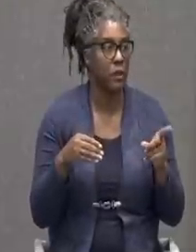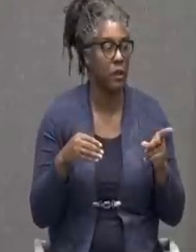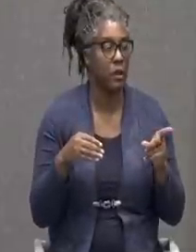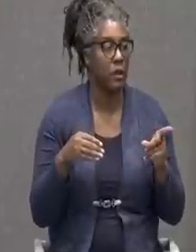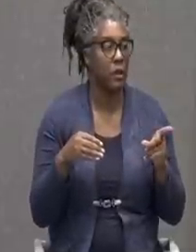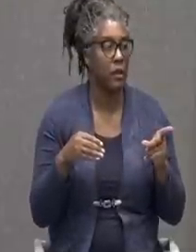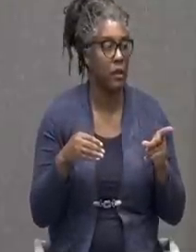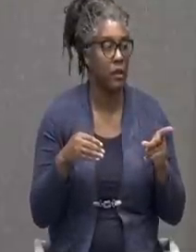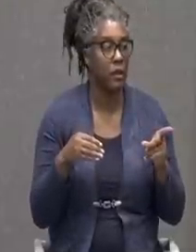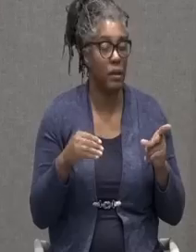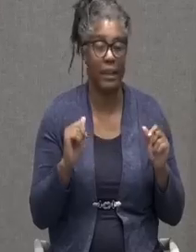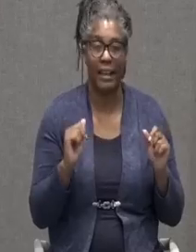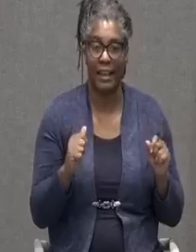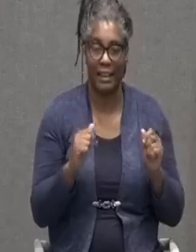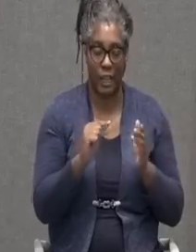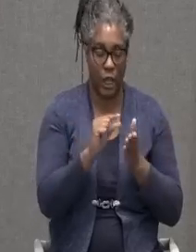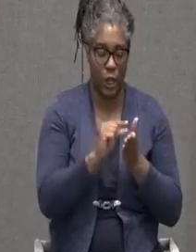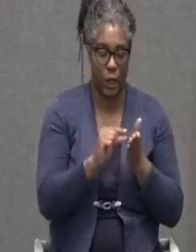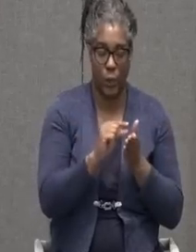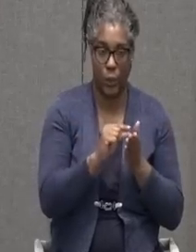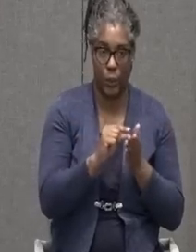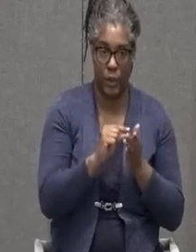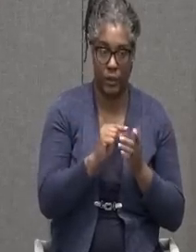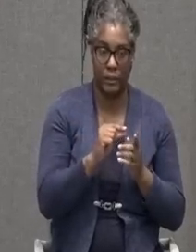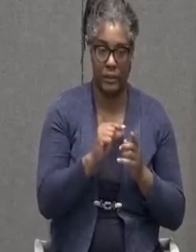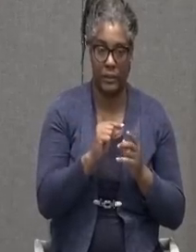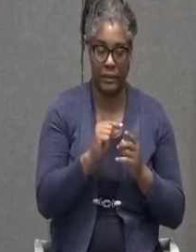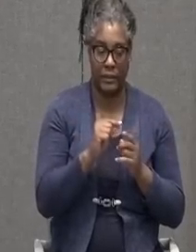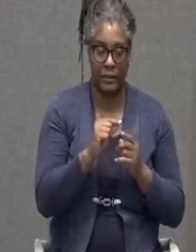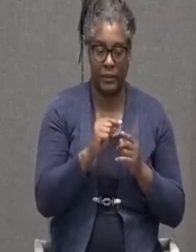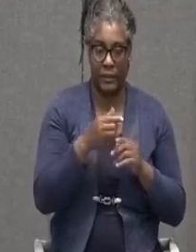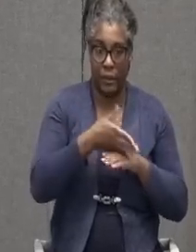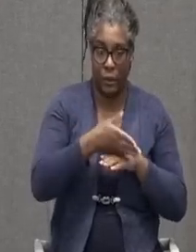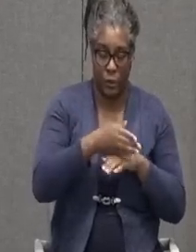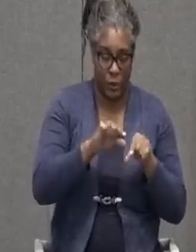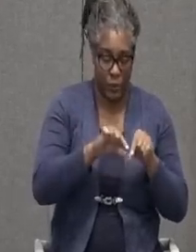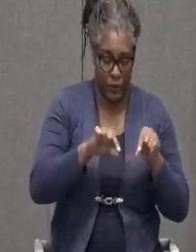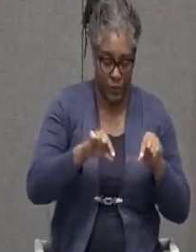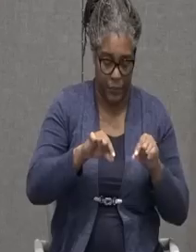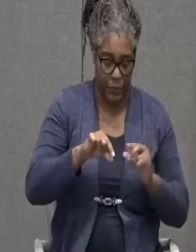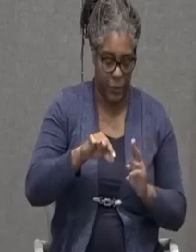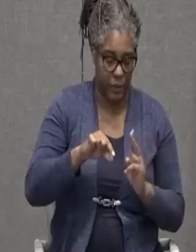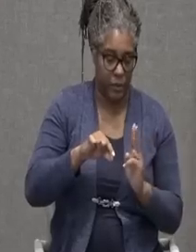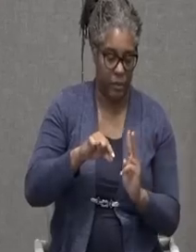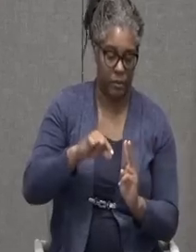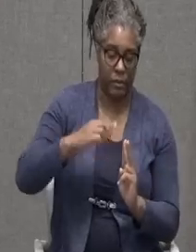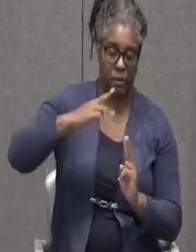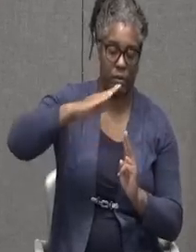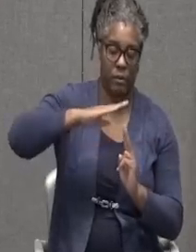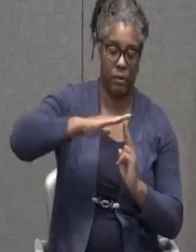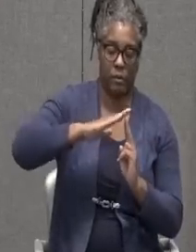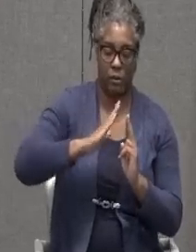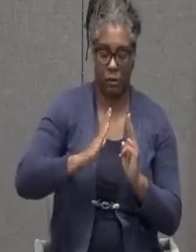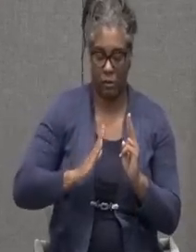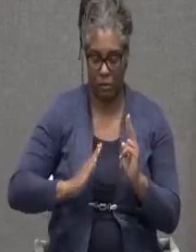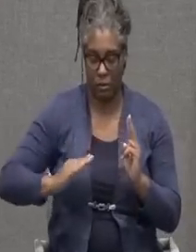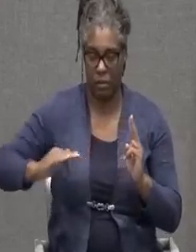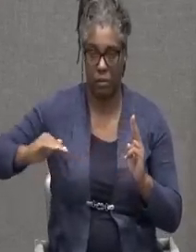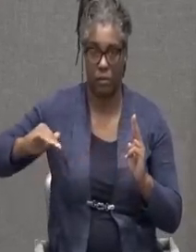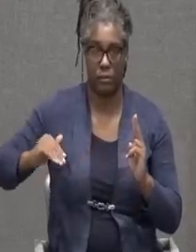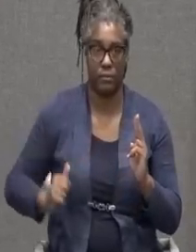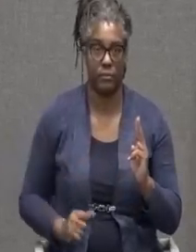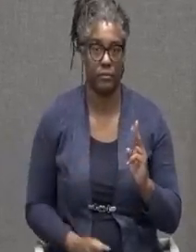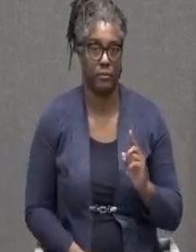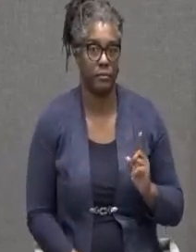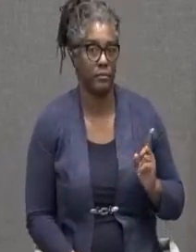ruler. So I'm gonna move my Ferris wheel, which is just about dried. Look